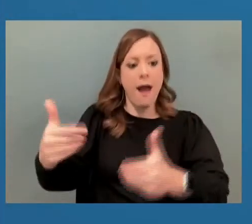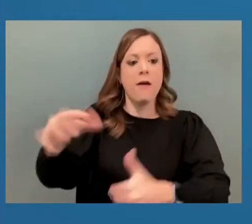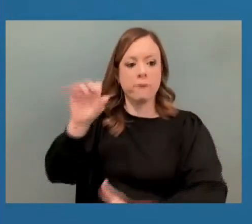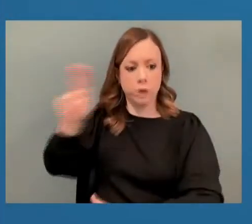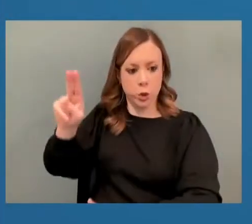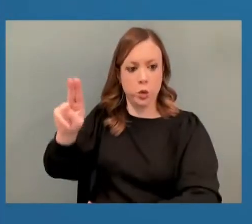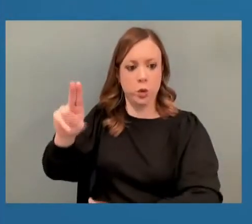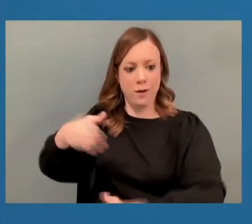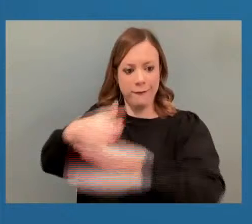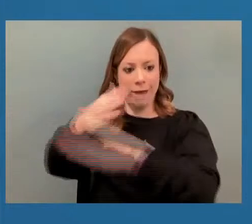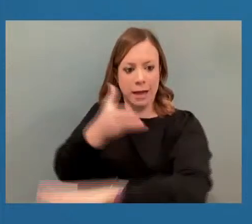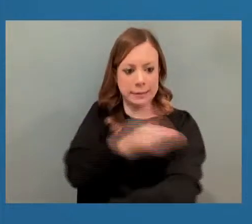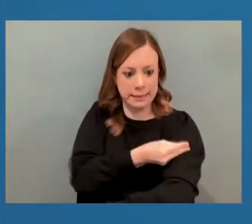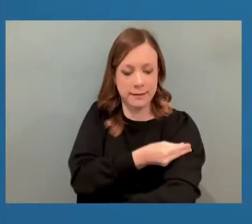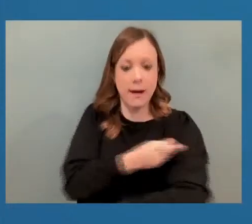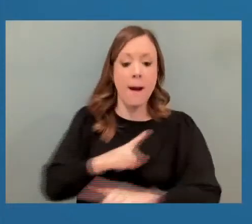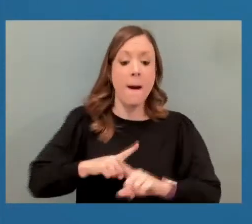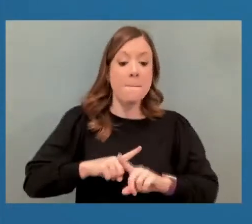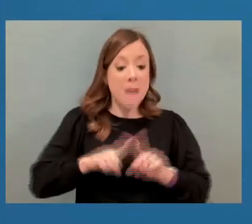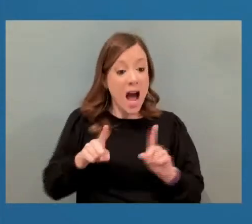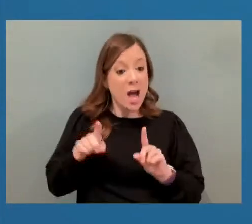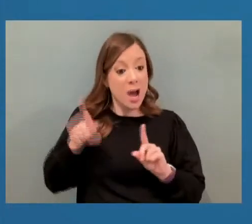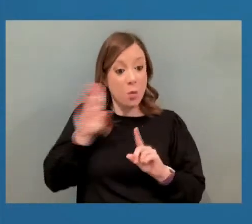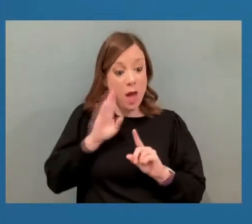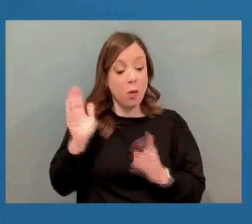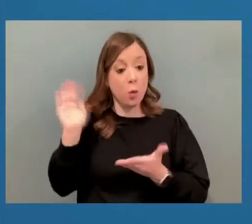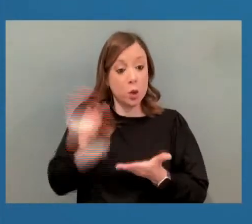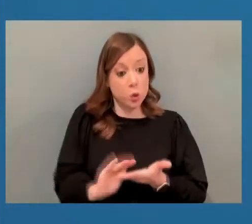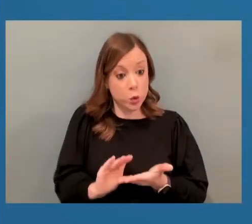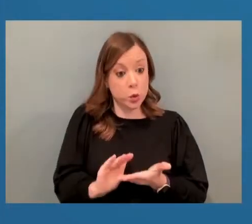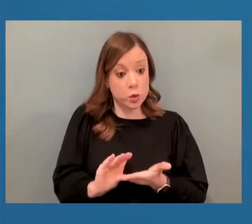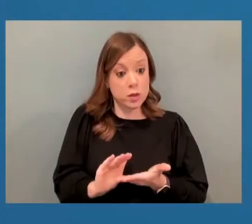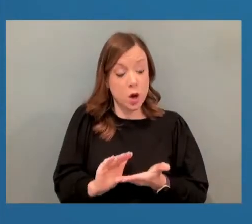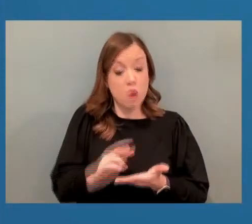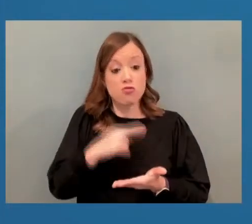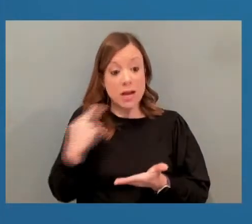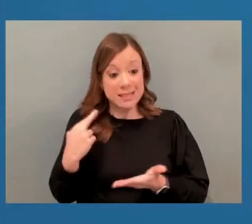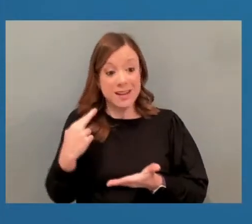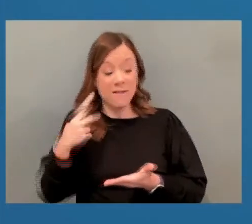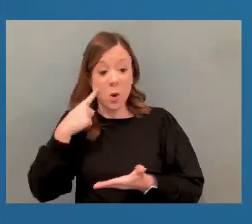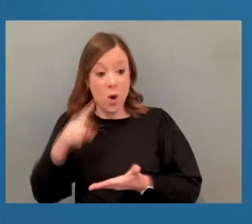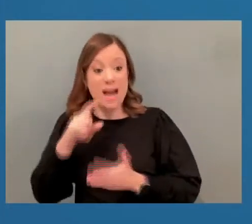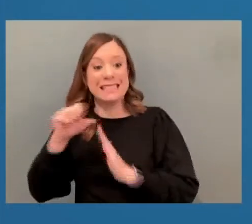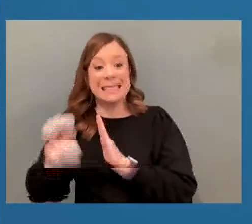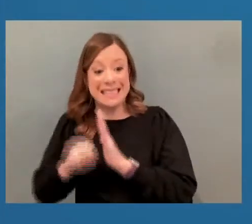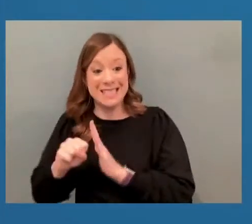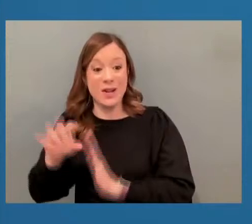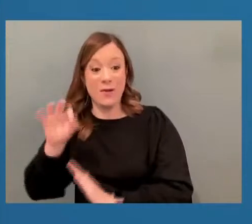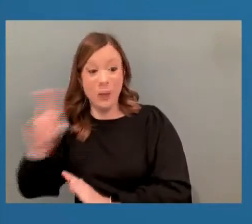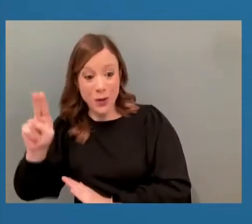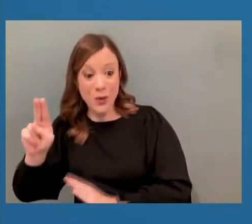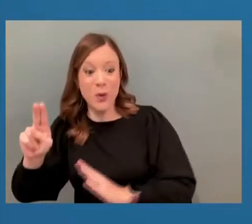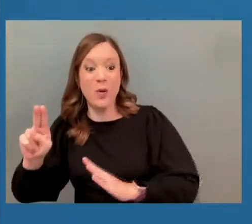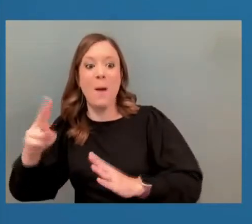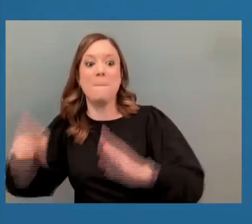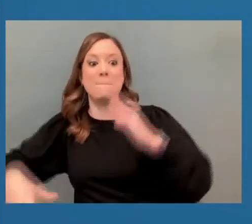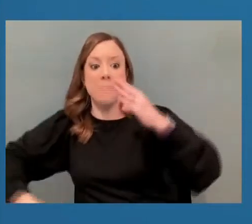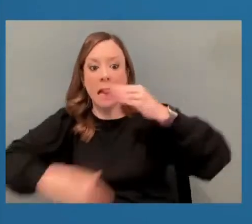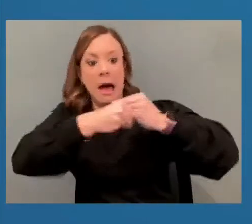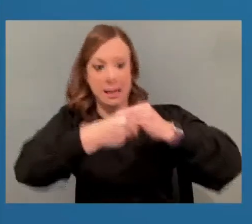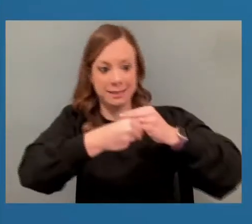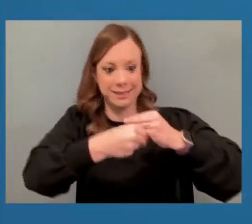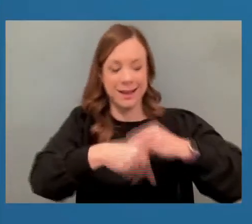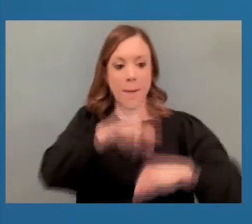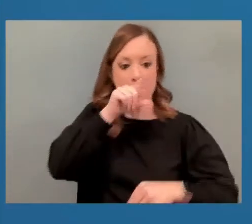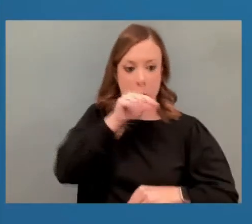someone getting infected with seasonal flu and avian flu at the same time. You don't want the viruses together because if they merge, that